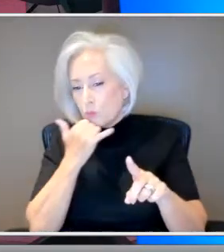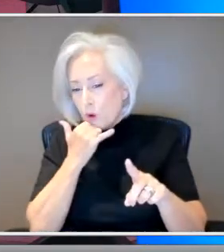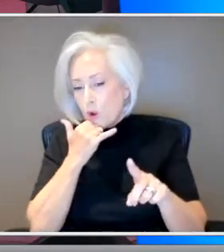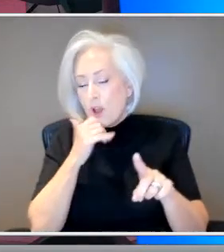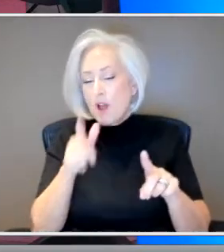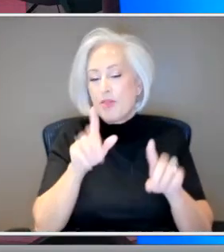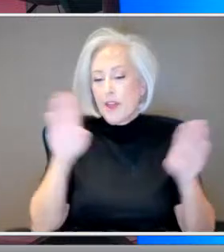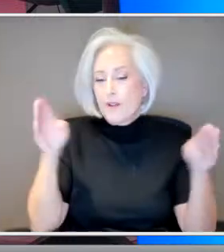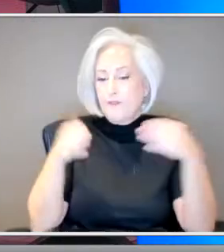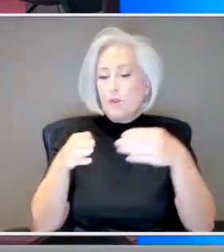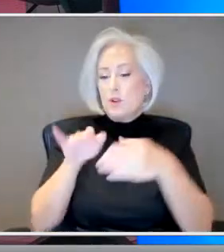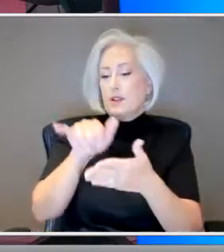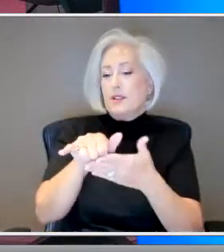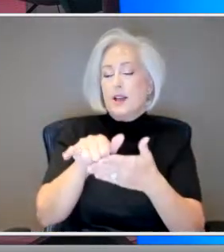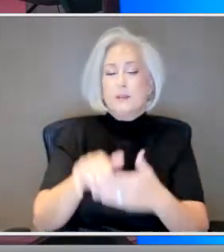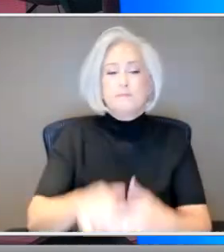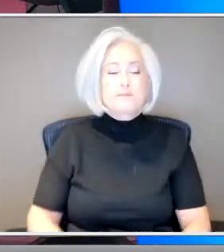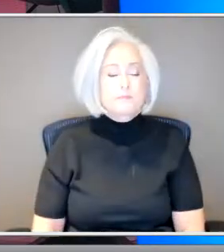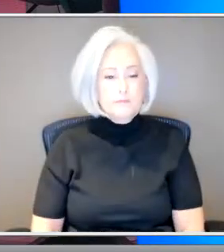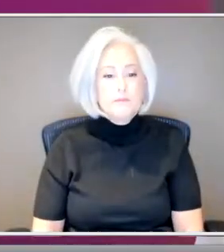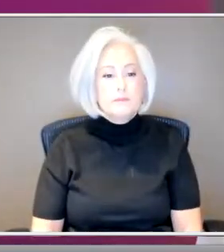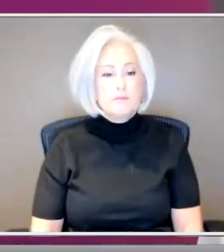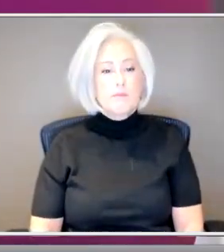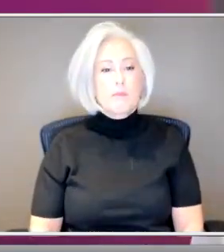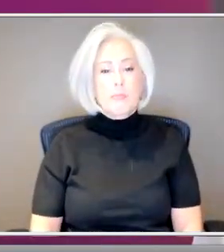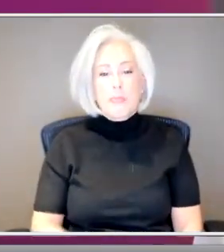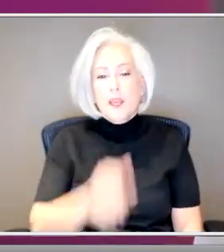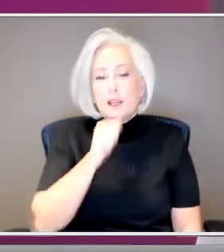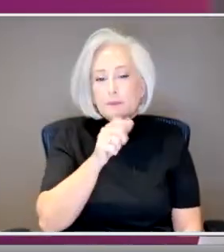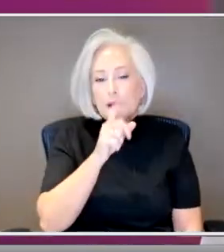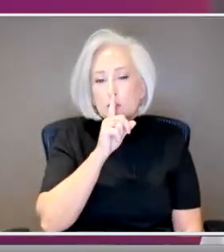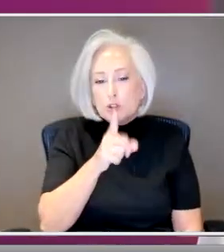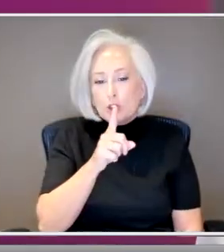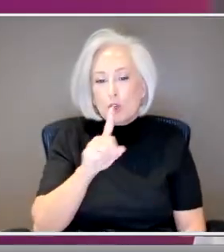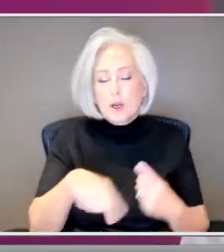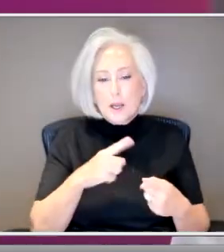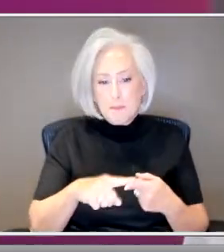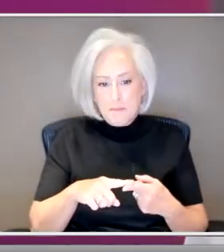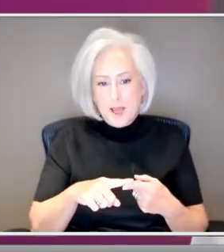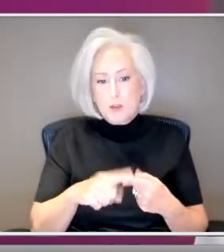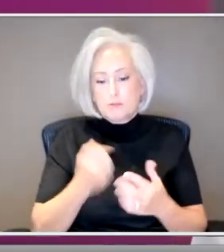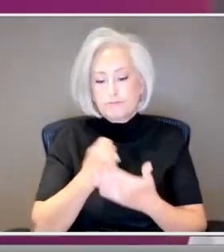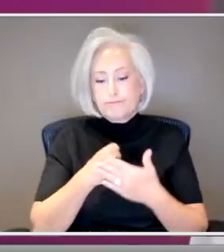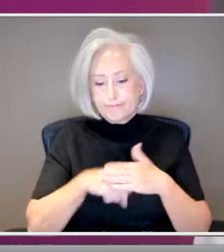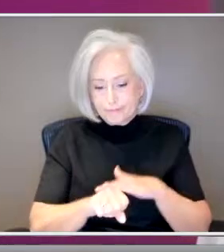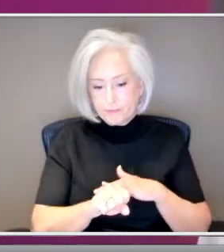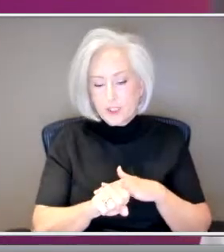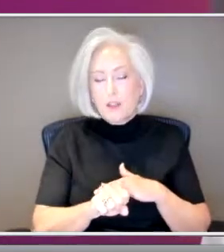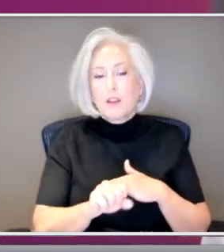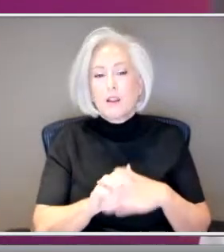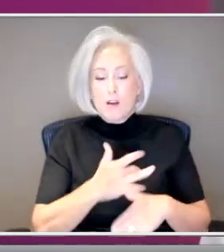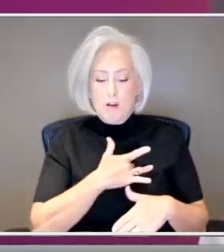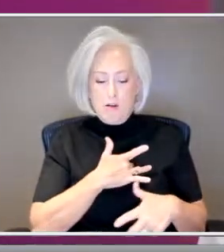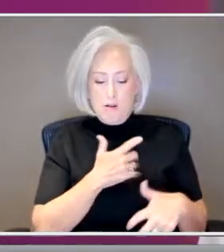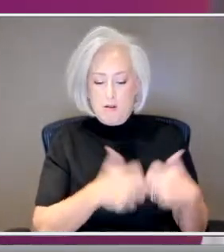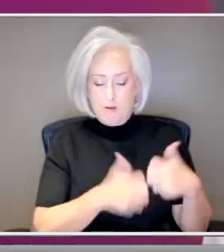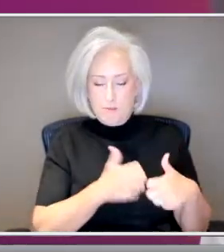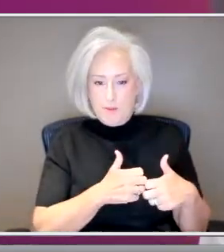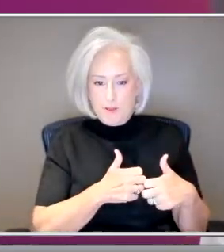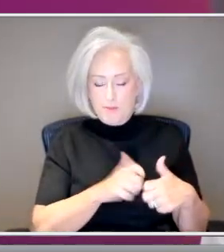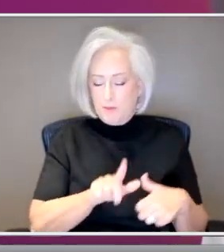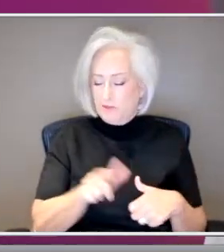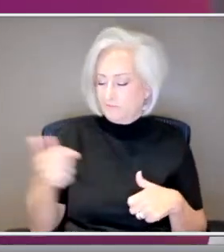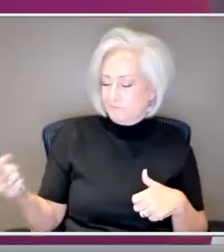I'll ask. Yeah, so I don't know about the congenital heart, and that I will punt it over to Dr. Surface, but definitely other types